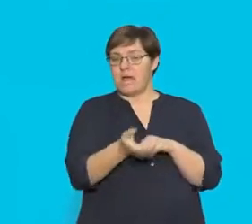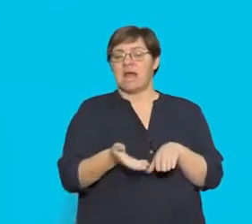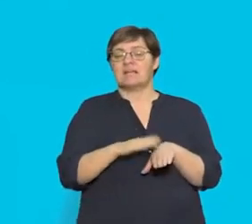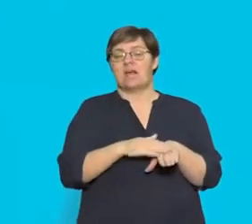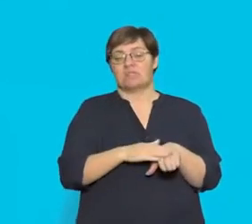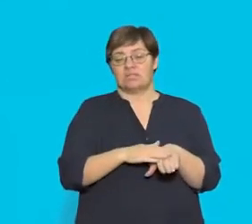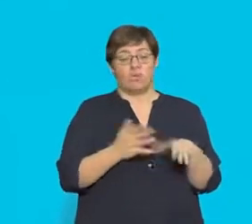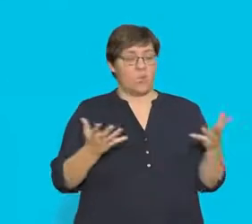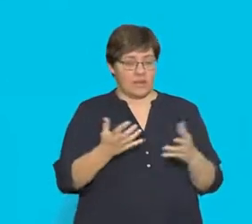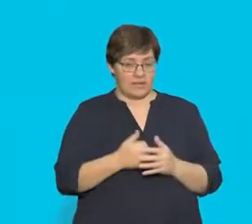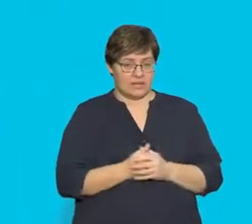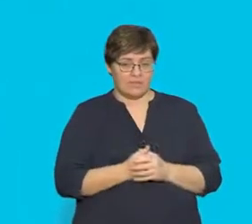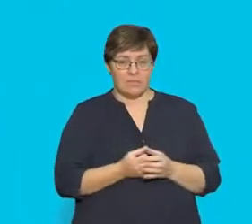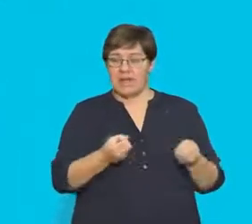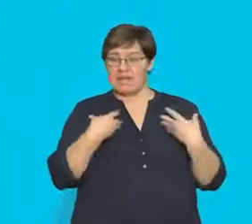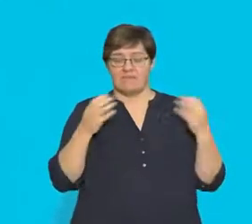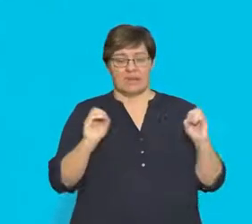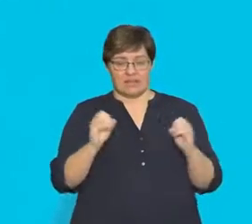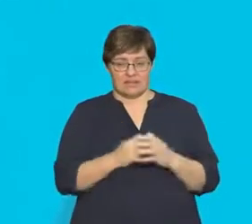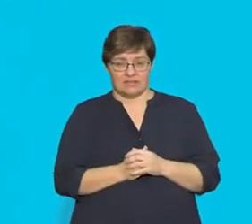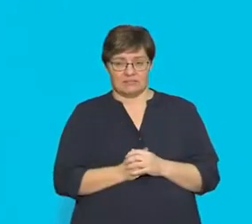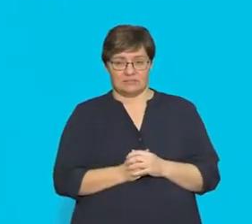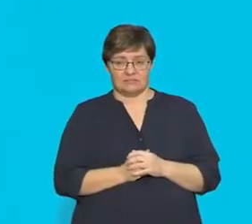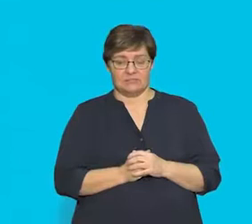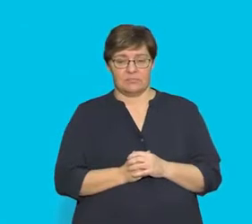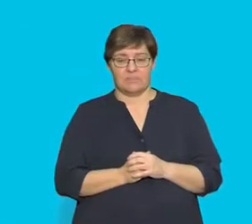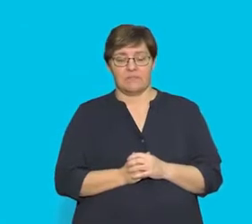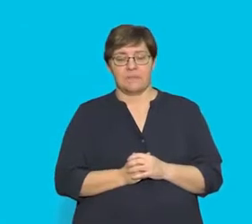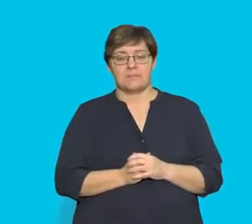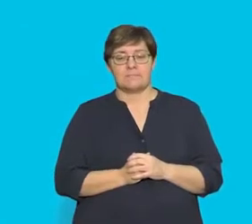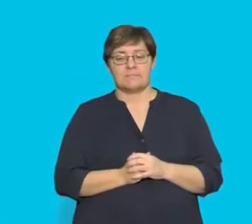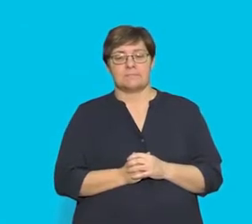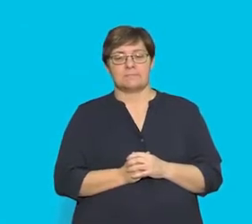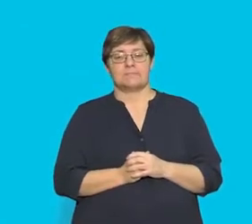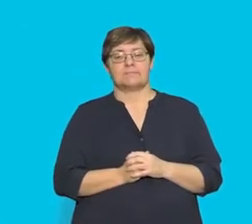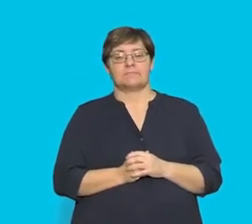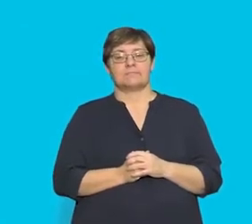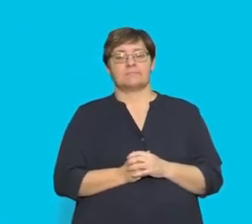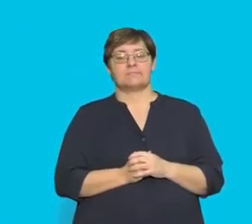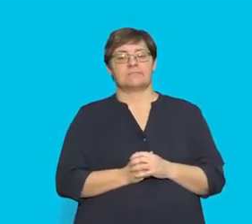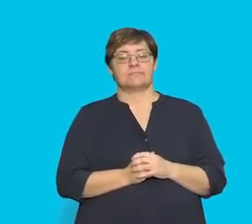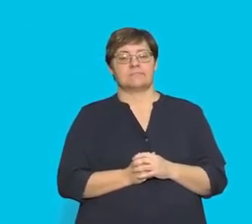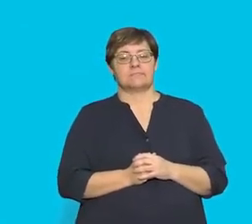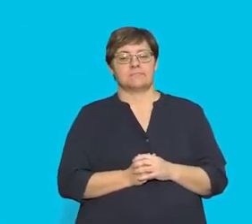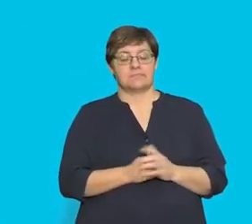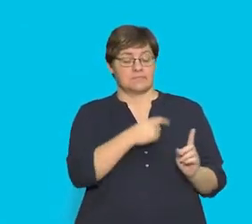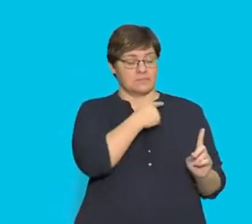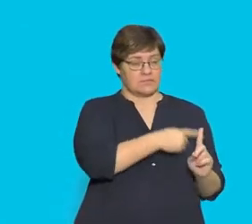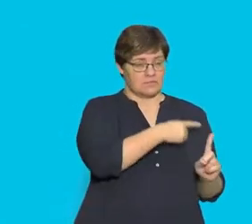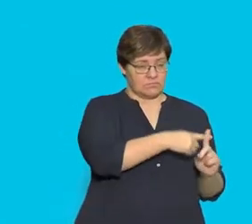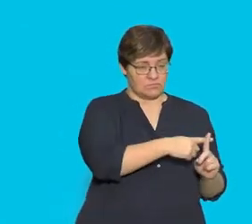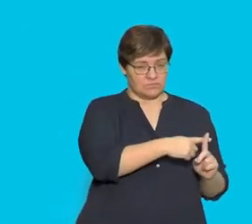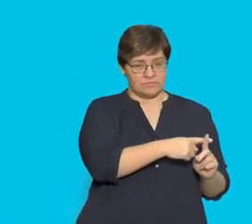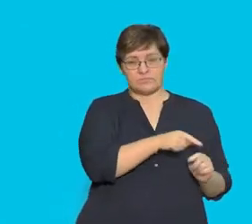of current. So we haven't been given anything, but I'll just add it in over here. Let's pretend for the moment that that's the